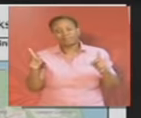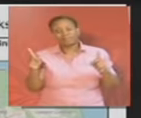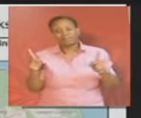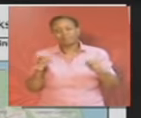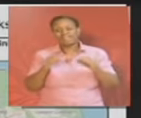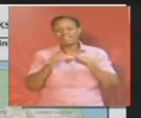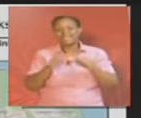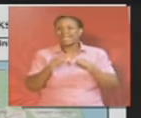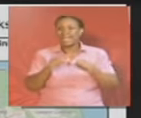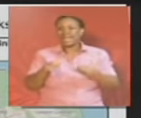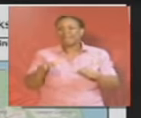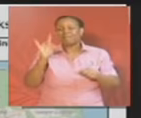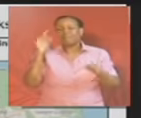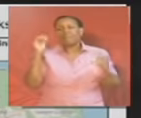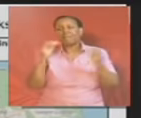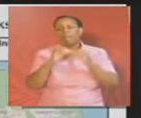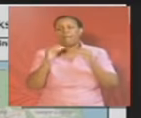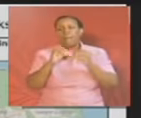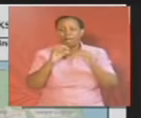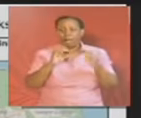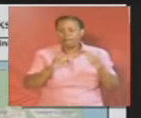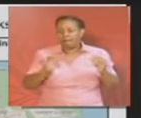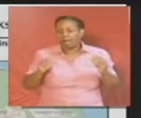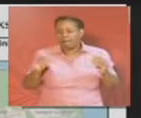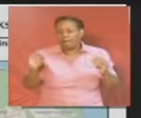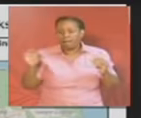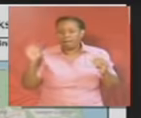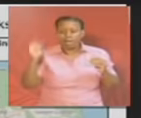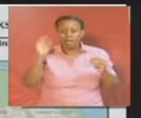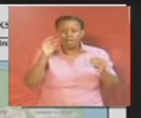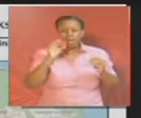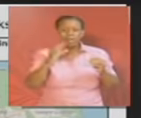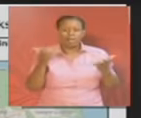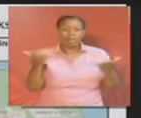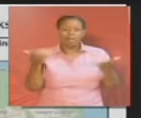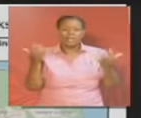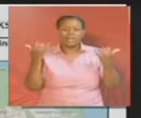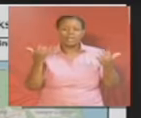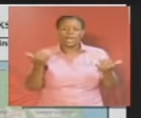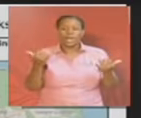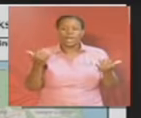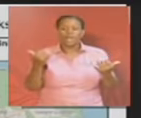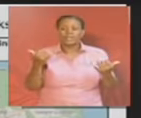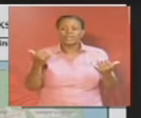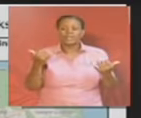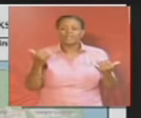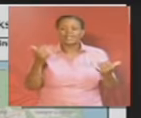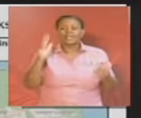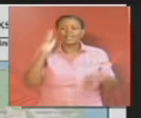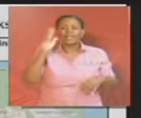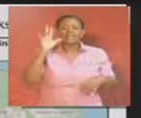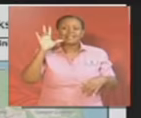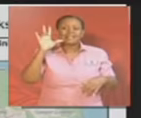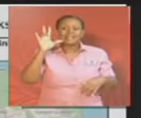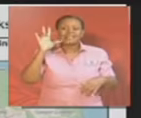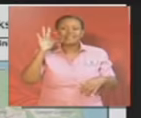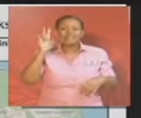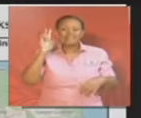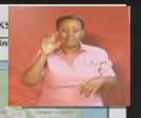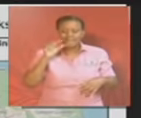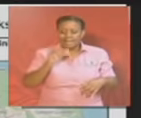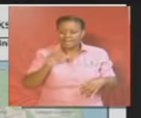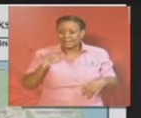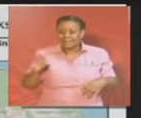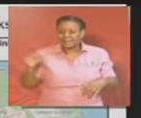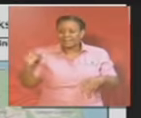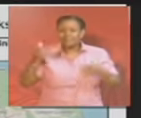in this case, totaling 27 compared to 10 clusters during the period epidemiological weeks 10 and 11. And the spread of these